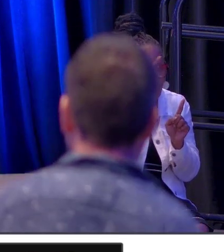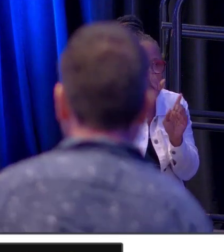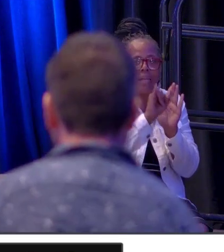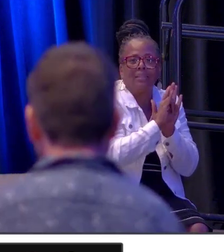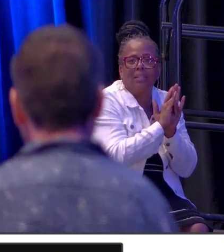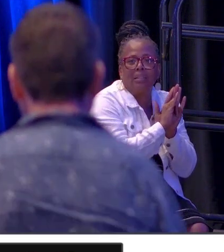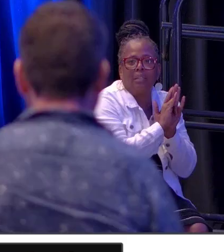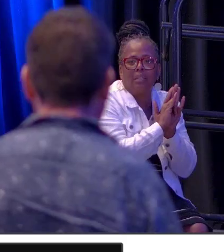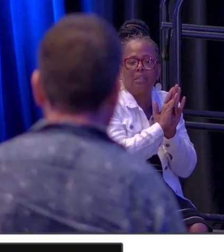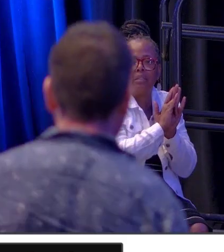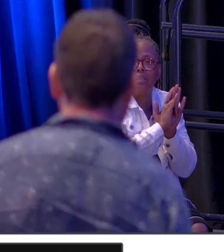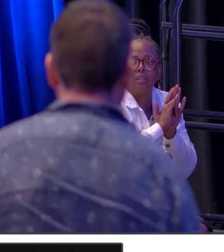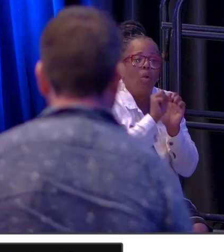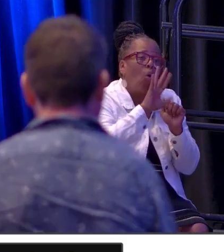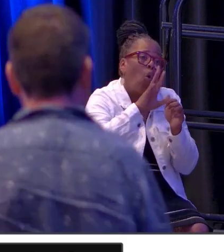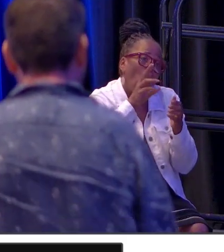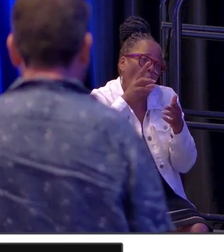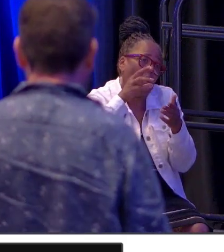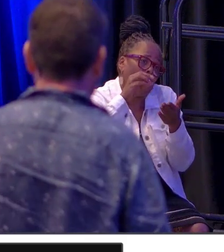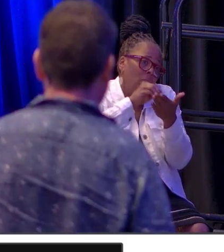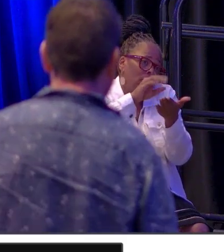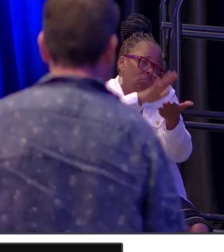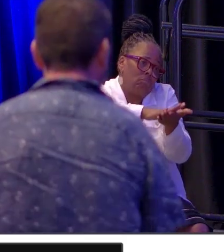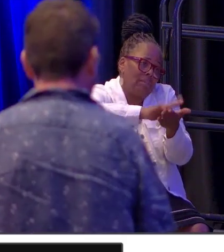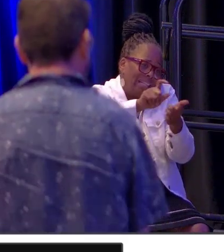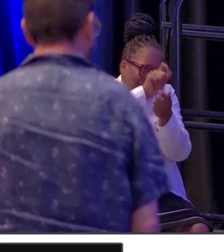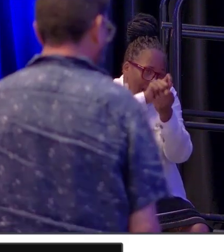it is. I kind of put mine on my arm in the row.